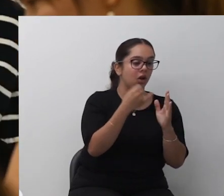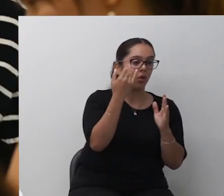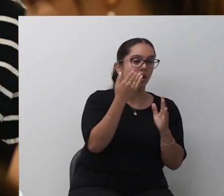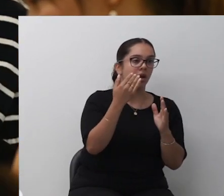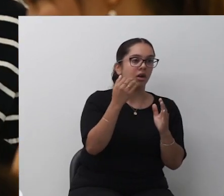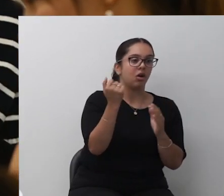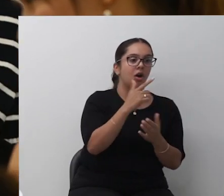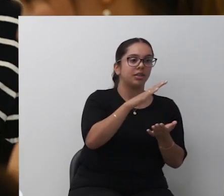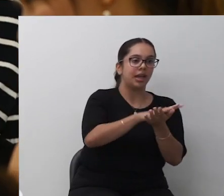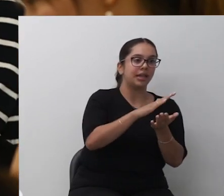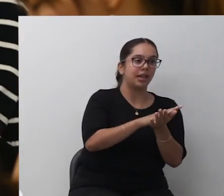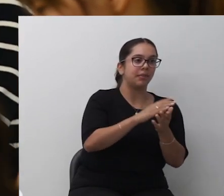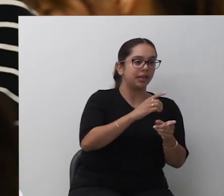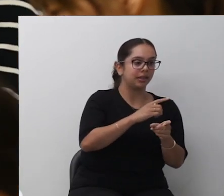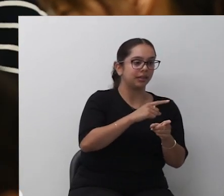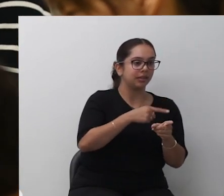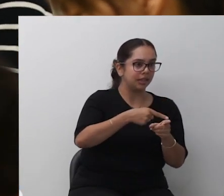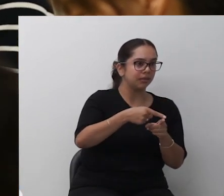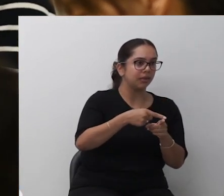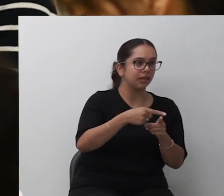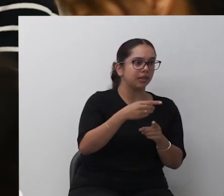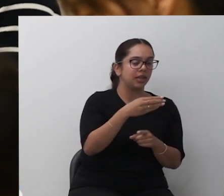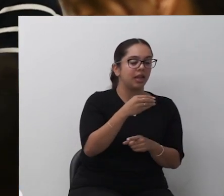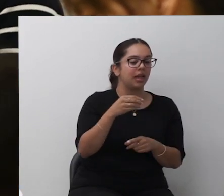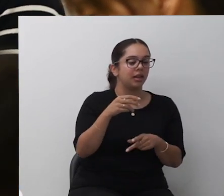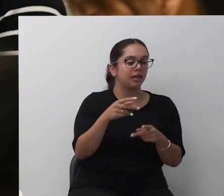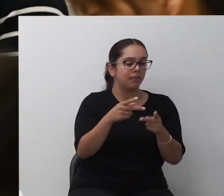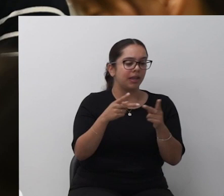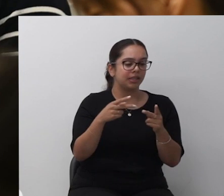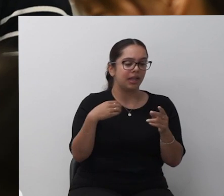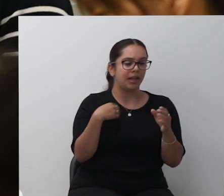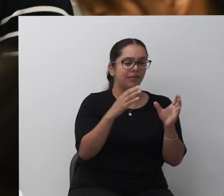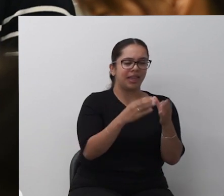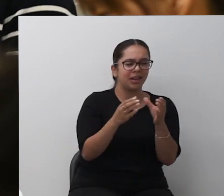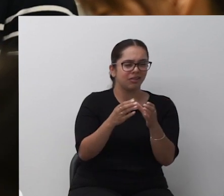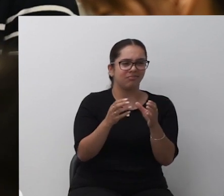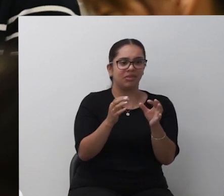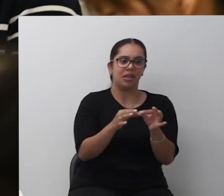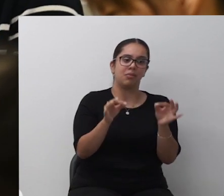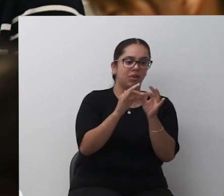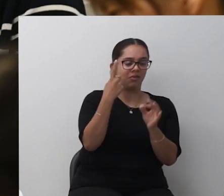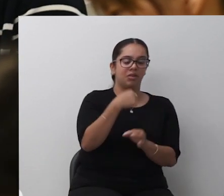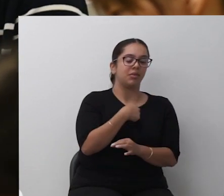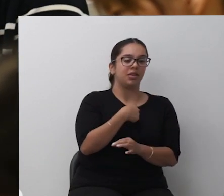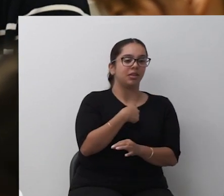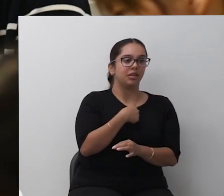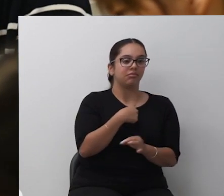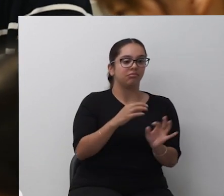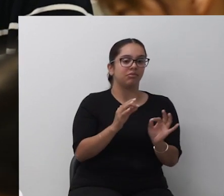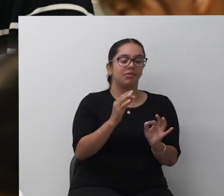all of those academic disciplines and those kinds of like places where categories are so important to me just seem to fail